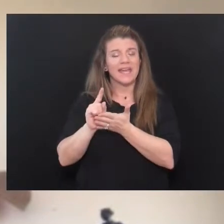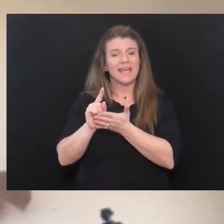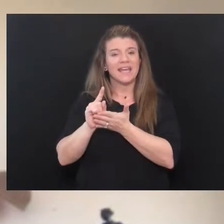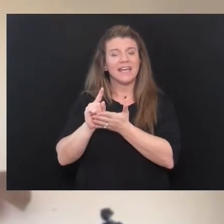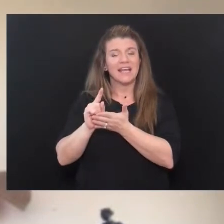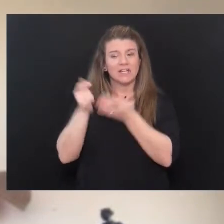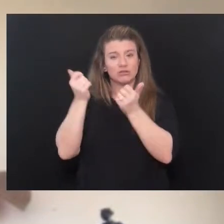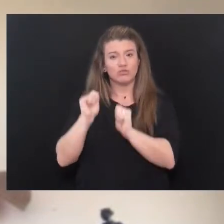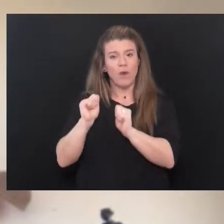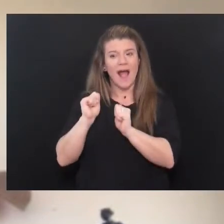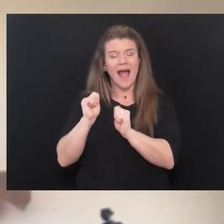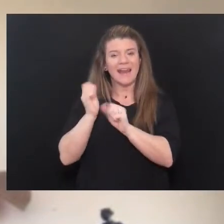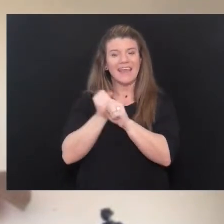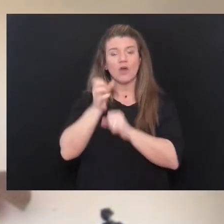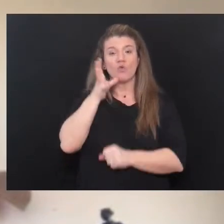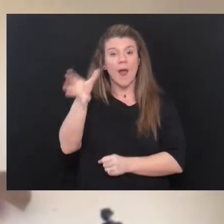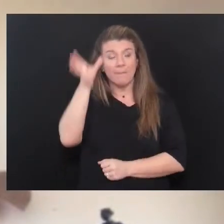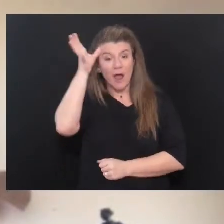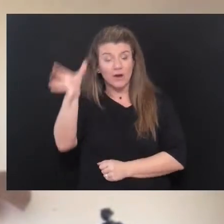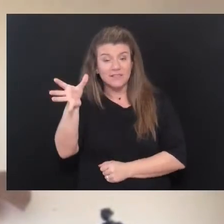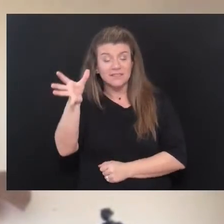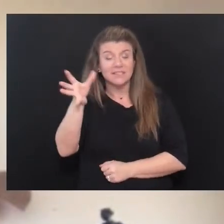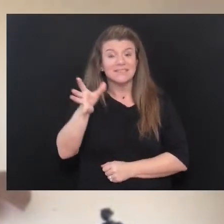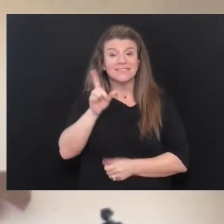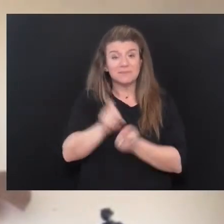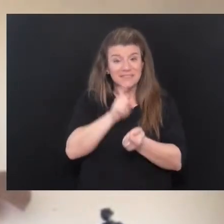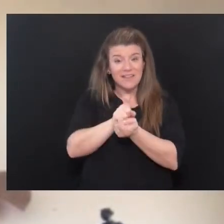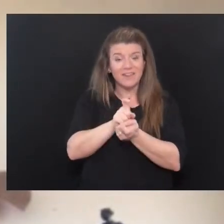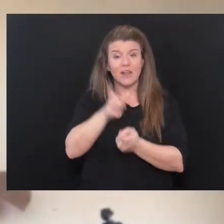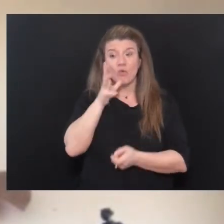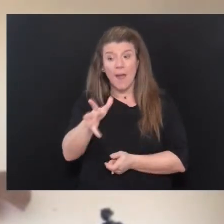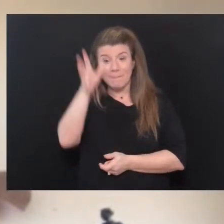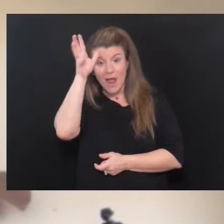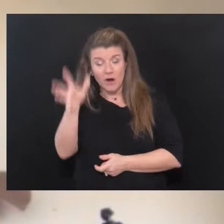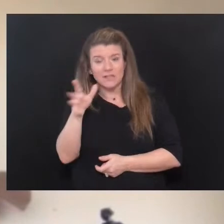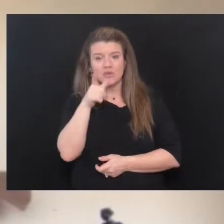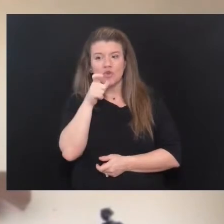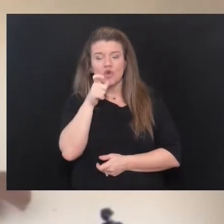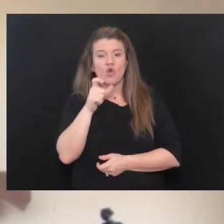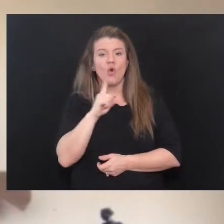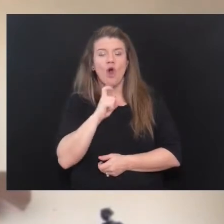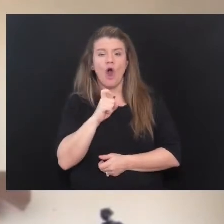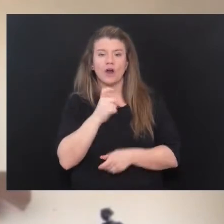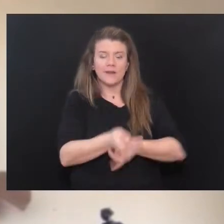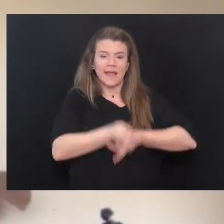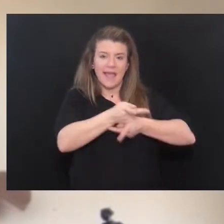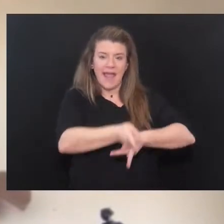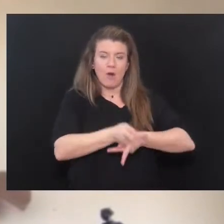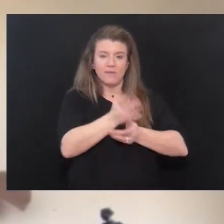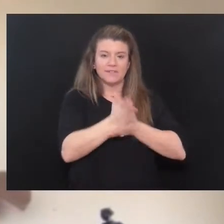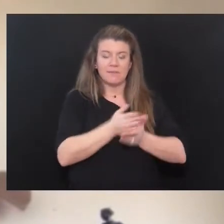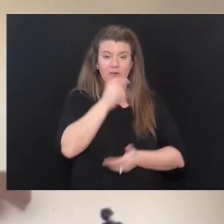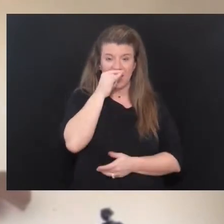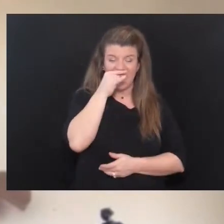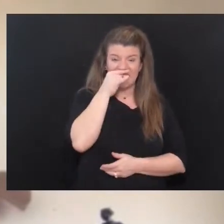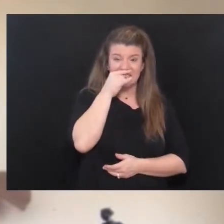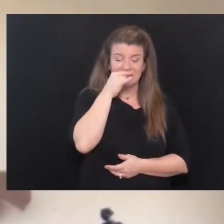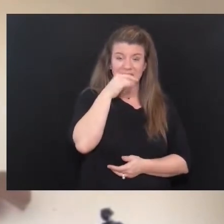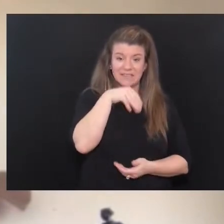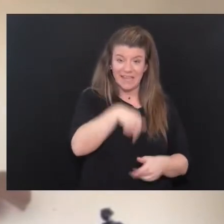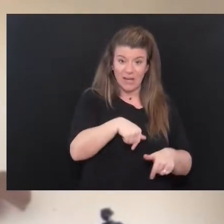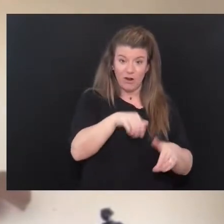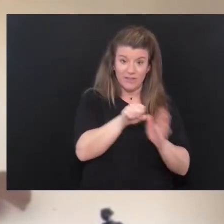to grandparents, particularly grandparents who are the primary provider for some of our children in our